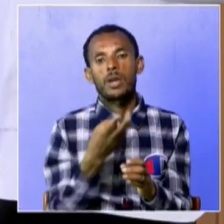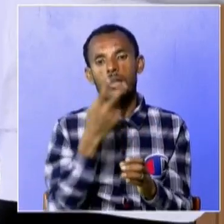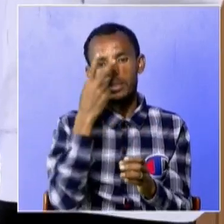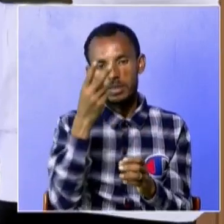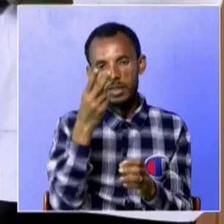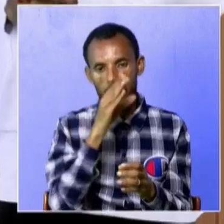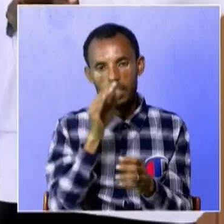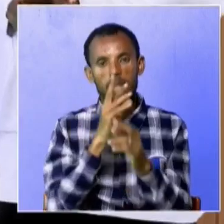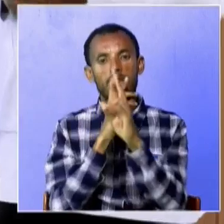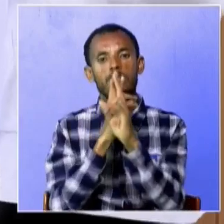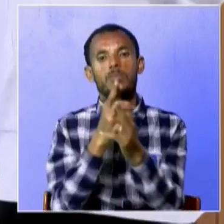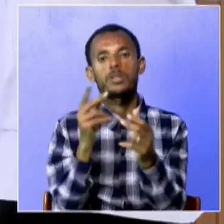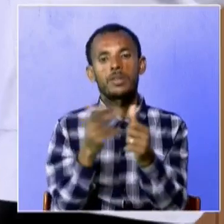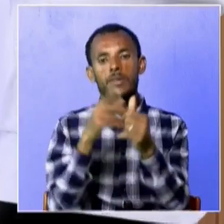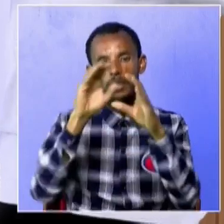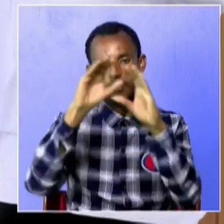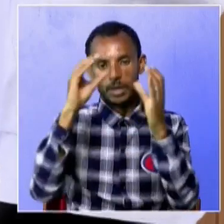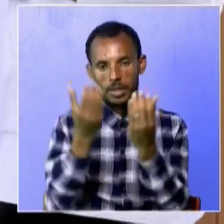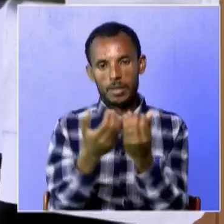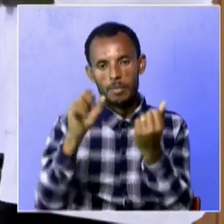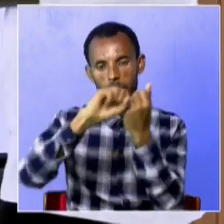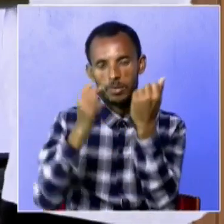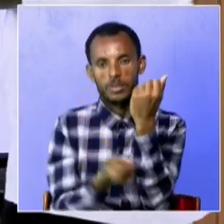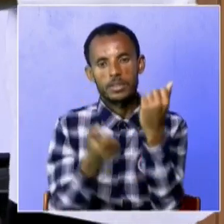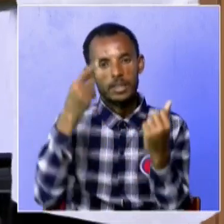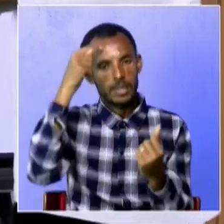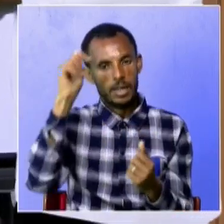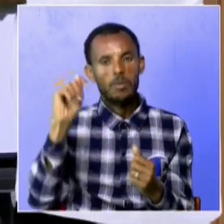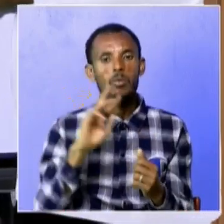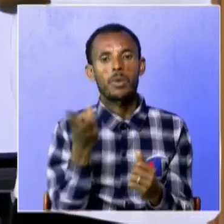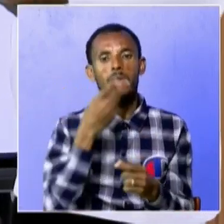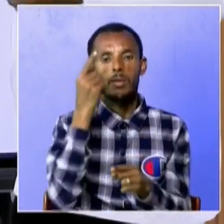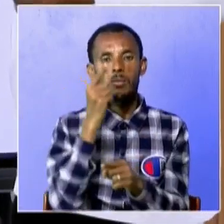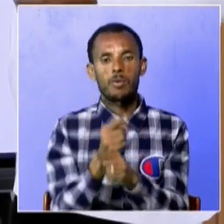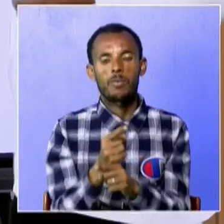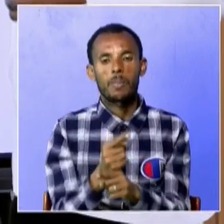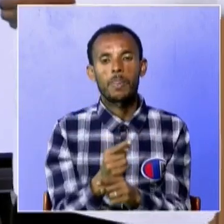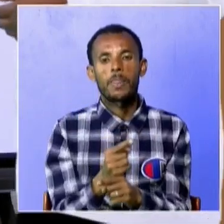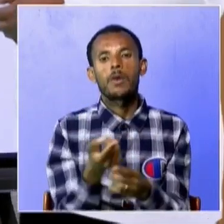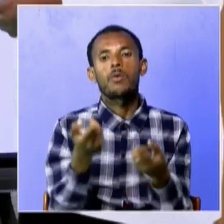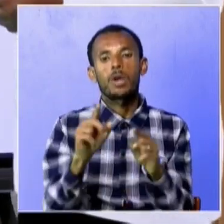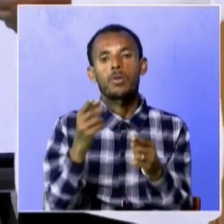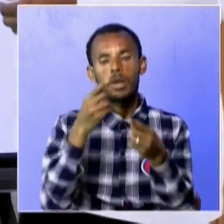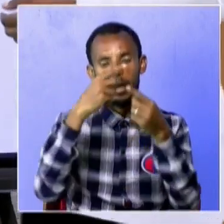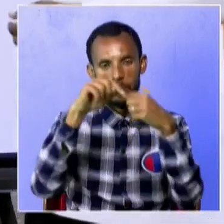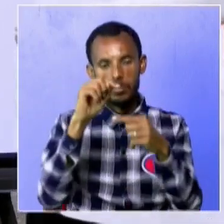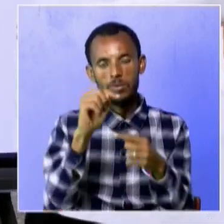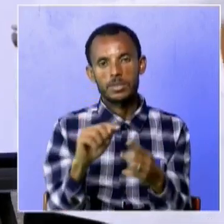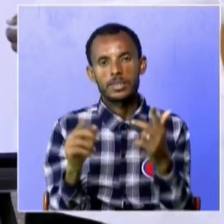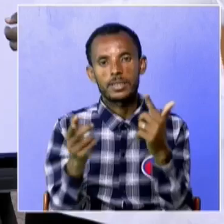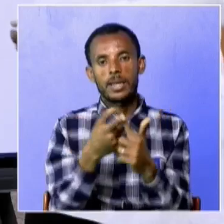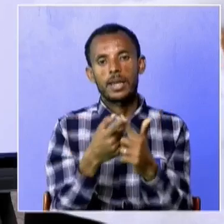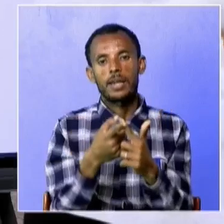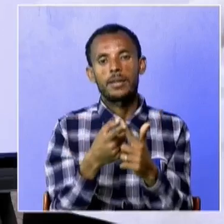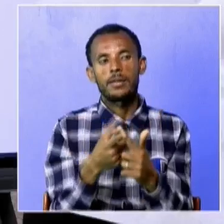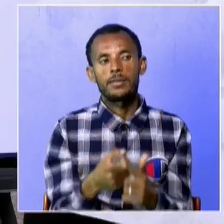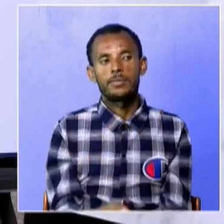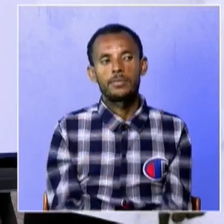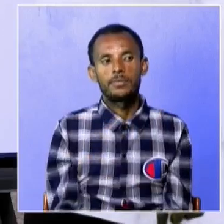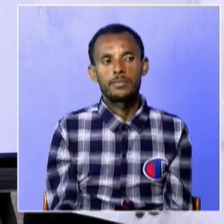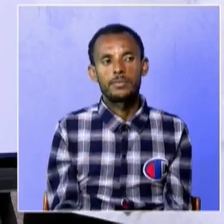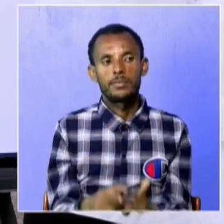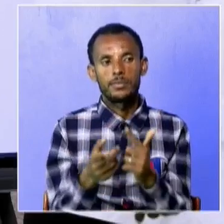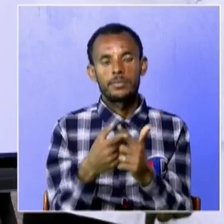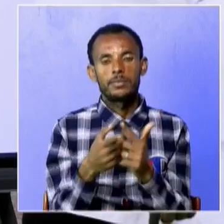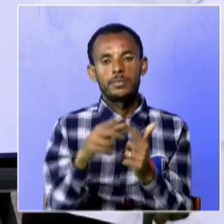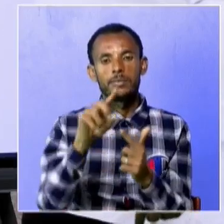the first part based on the theorem that we already proved. When we come to the second one, the